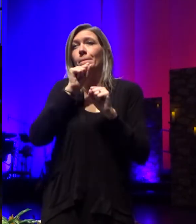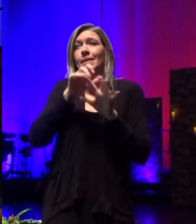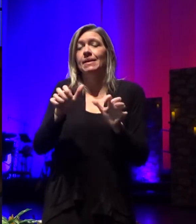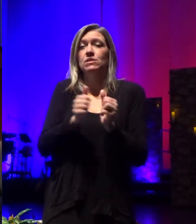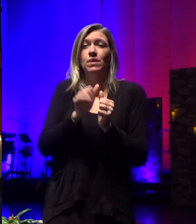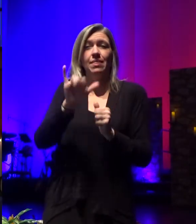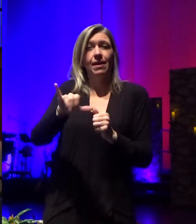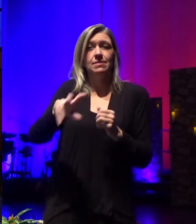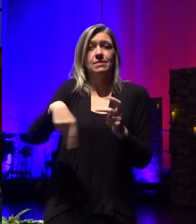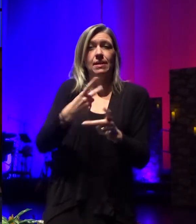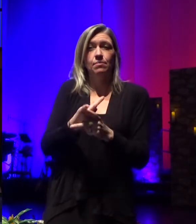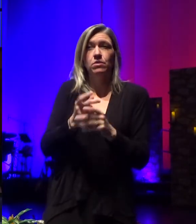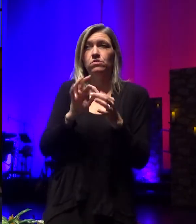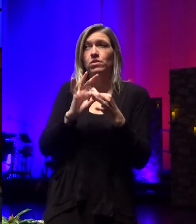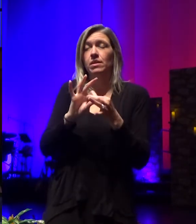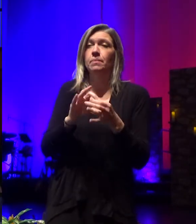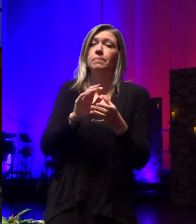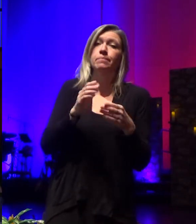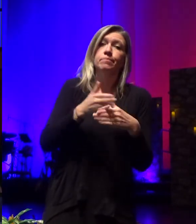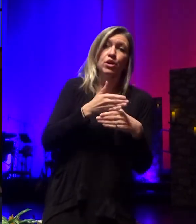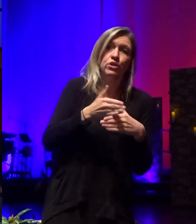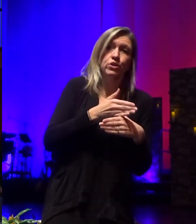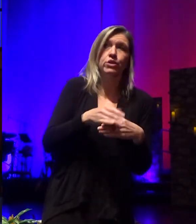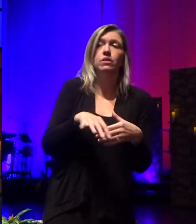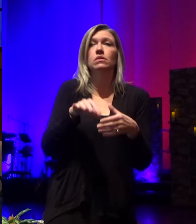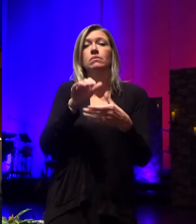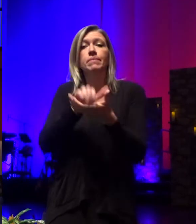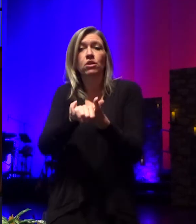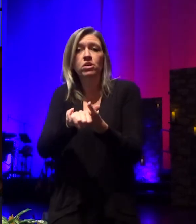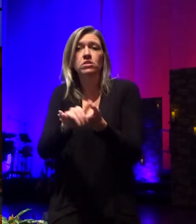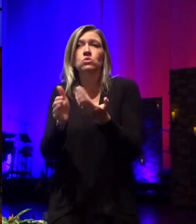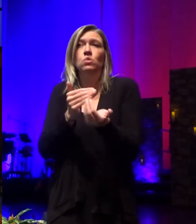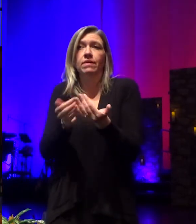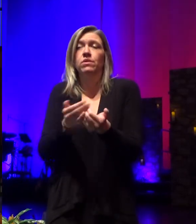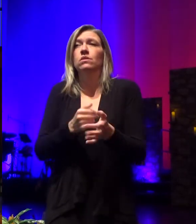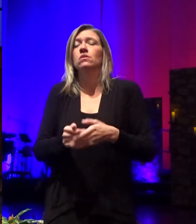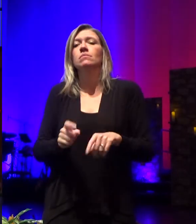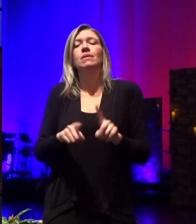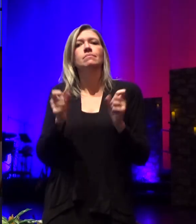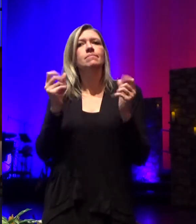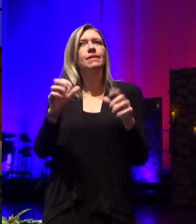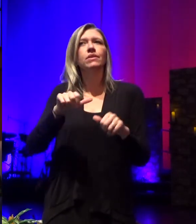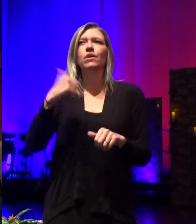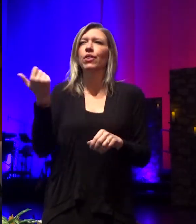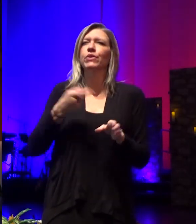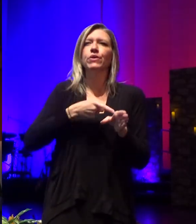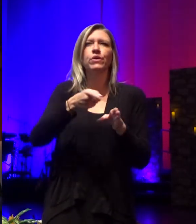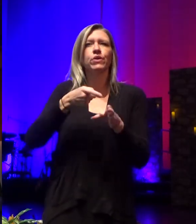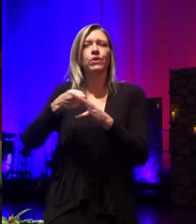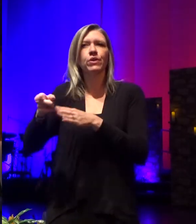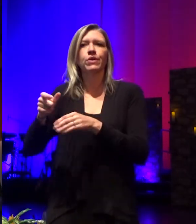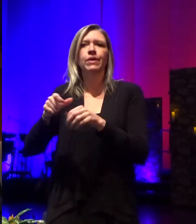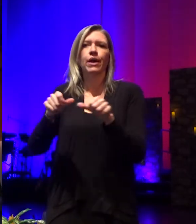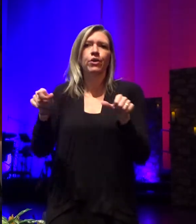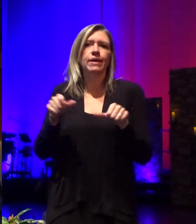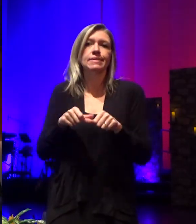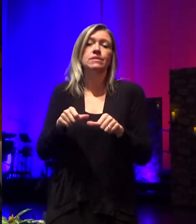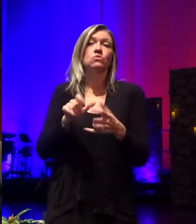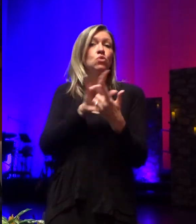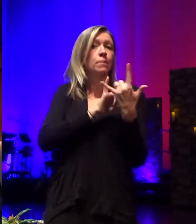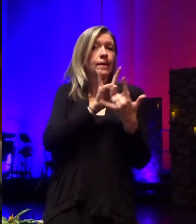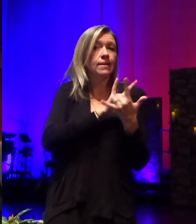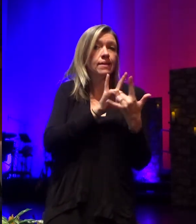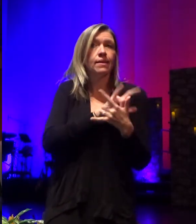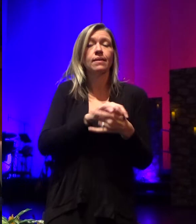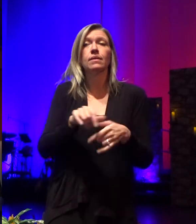it's a partnership, a marriage, whatever you've got going. But then in many other areas of our life, our romantic or our love relationships